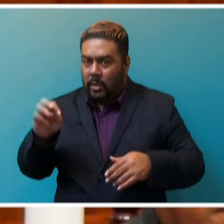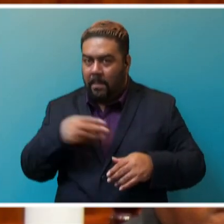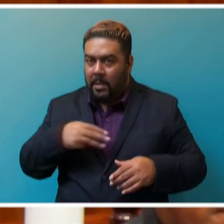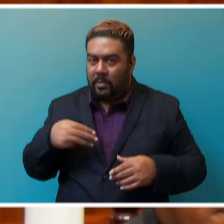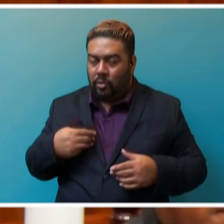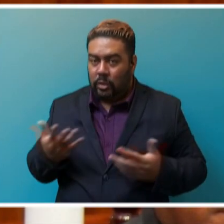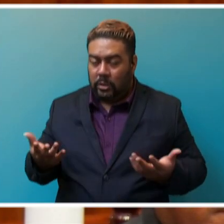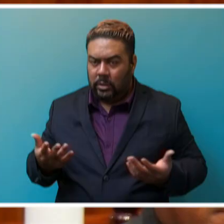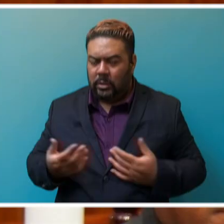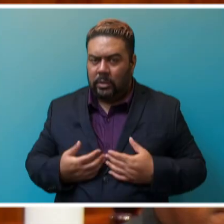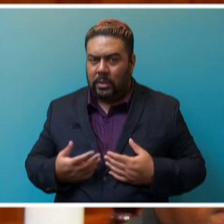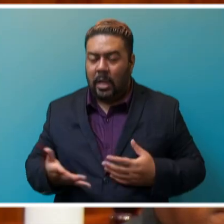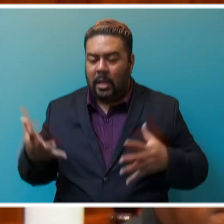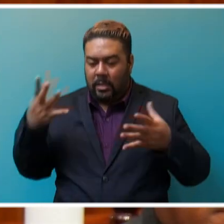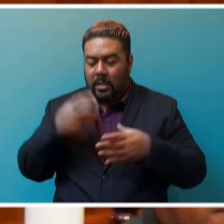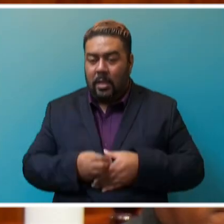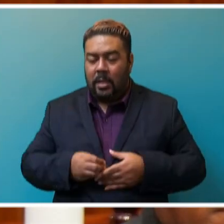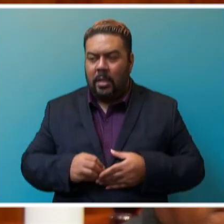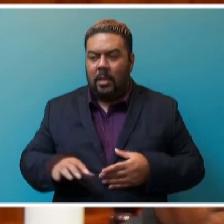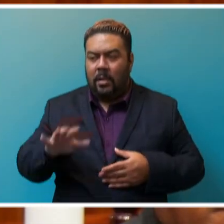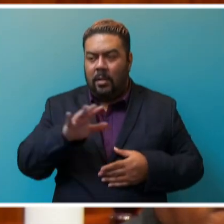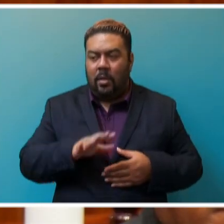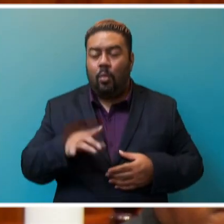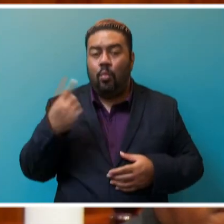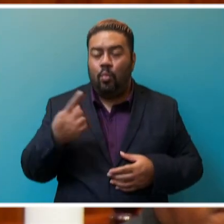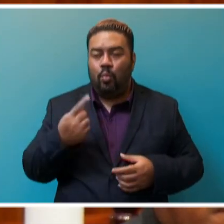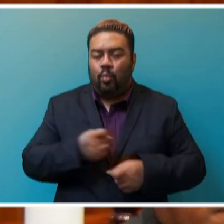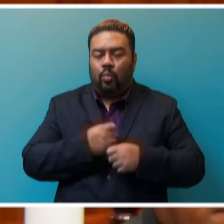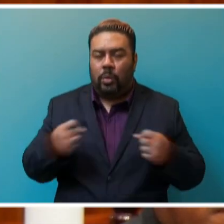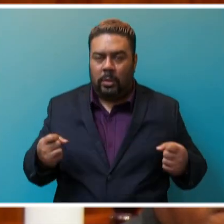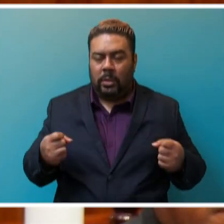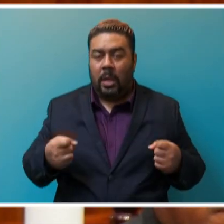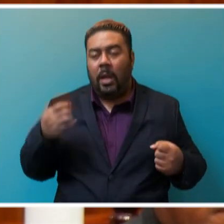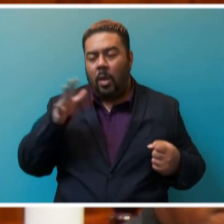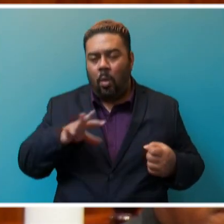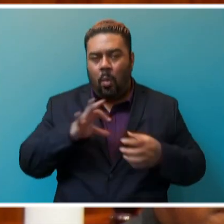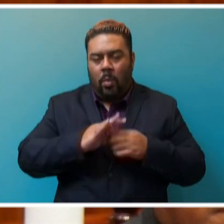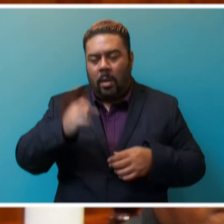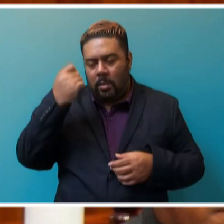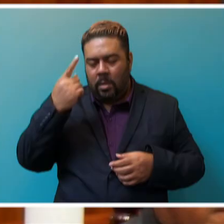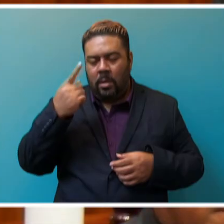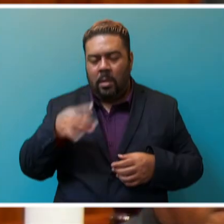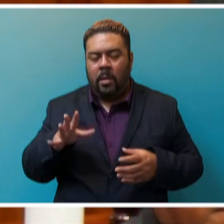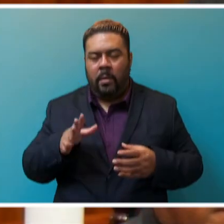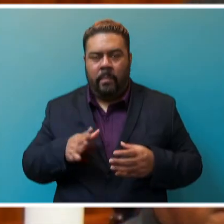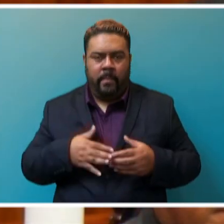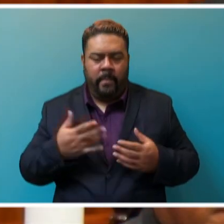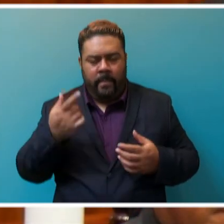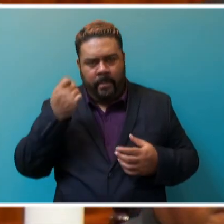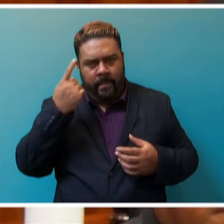and state-owned enterprises who strengthened their understanding of key productivity concepts such